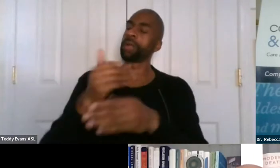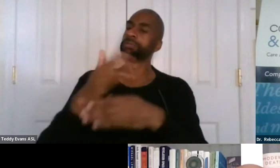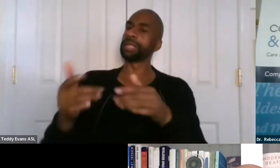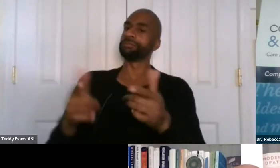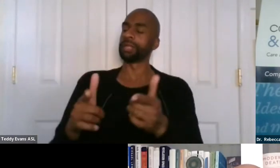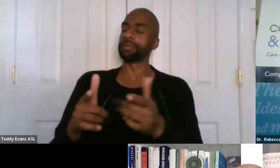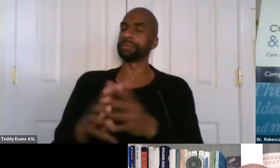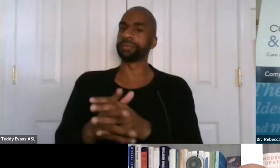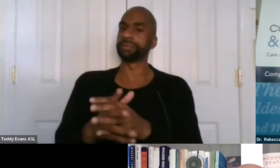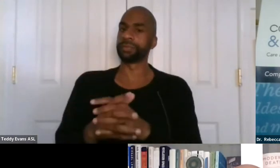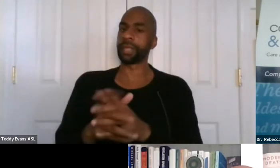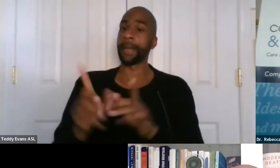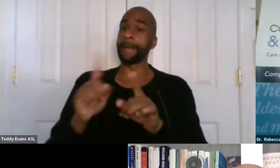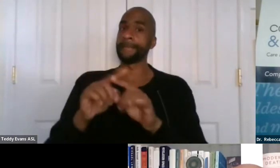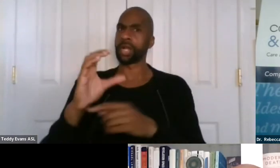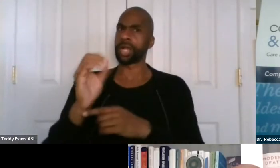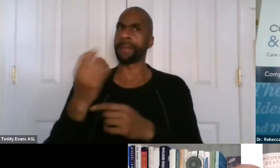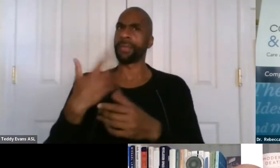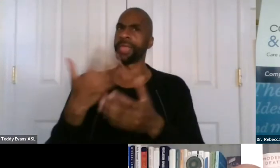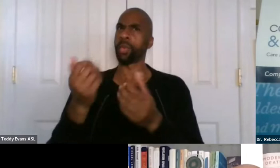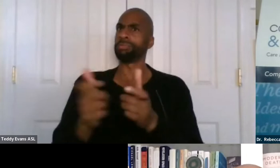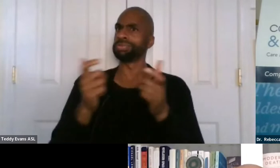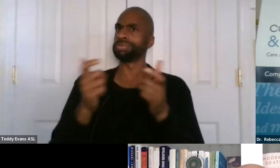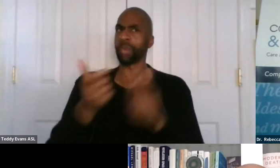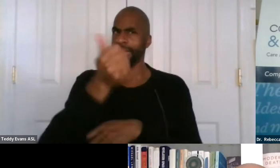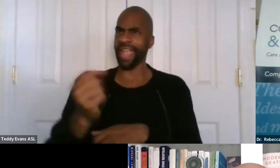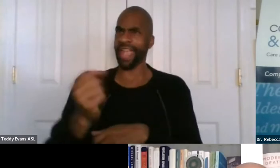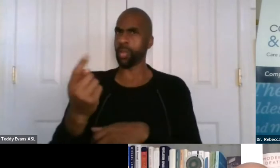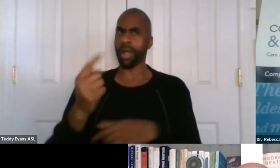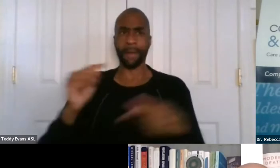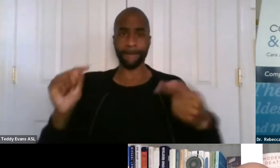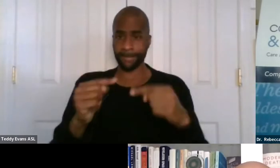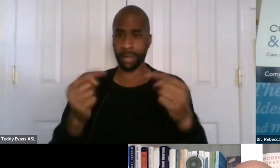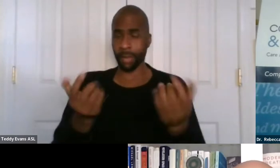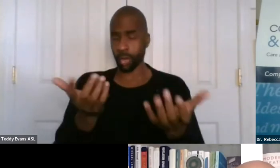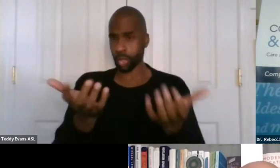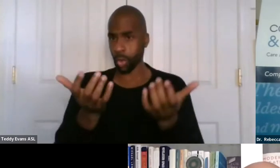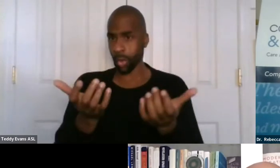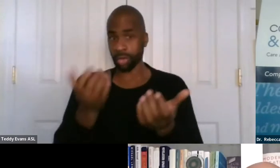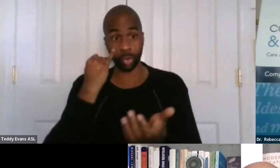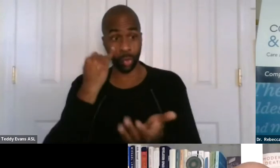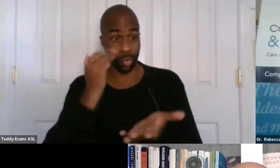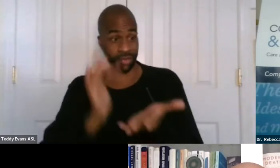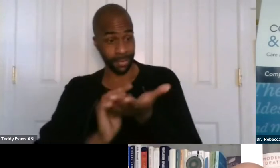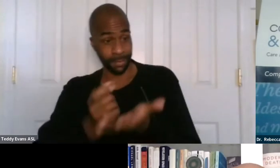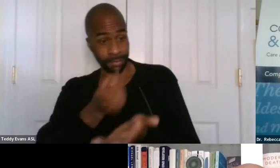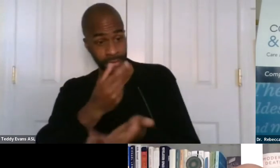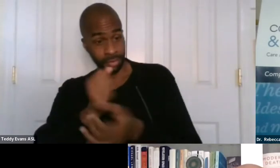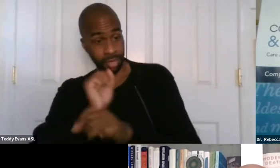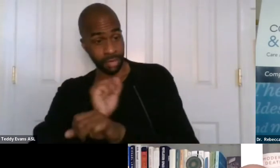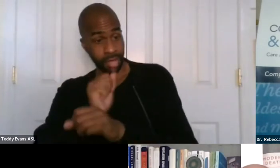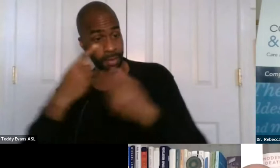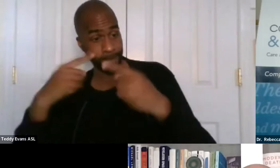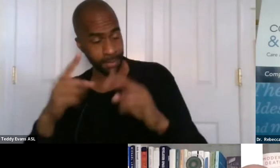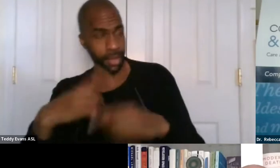now was to expand this mission to really anyone who was having pain, even though whether those medicines actually worked for people who had back pain or headaches